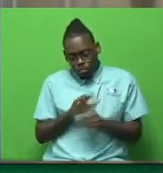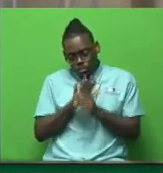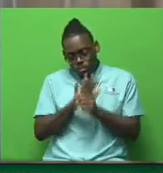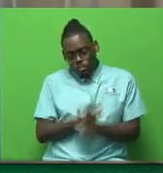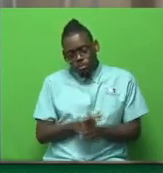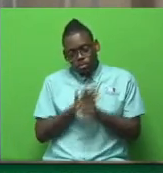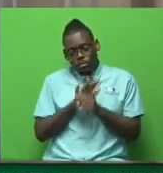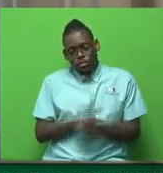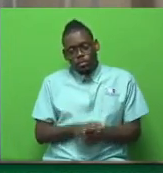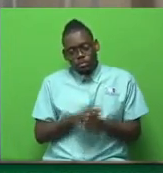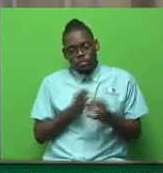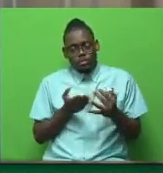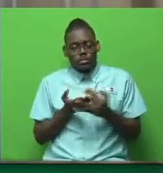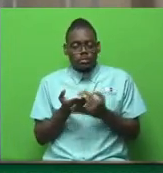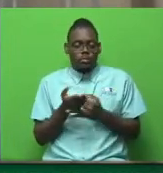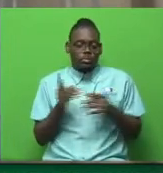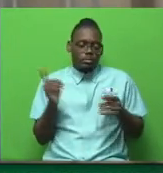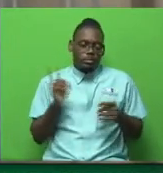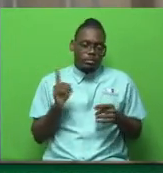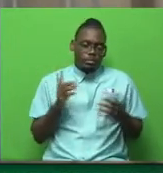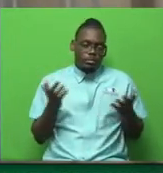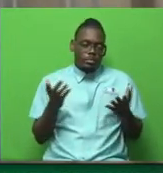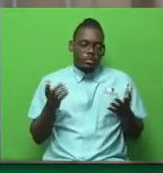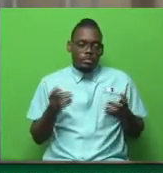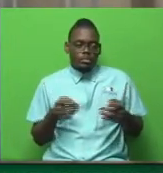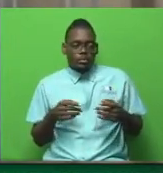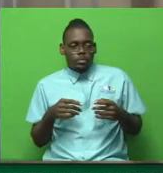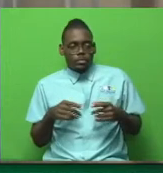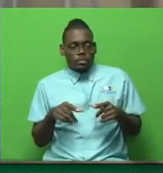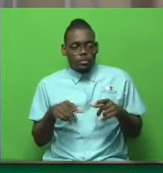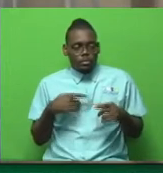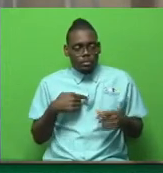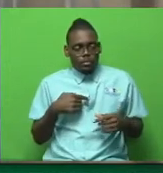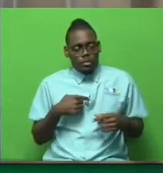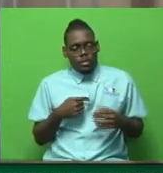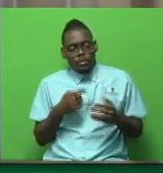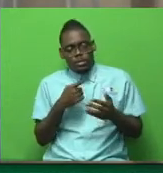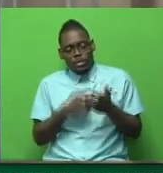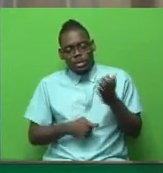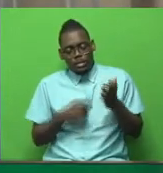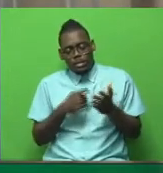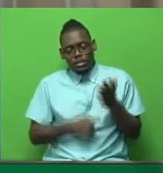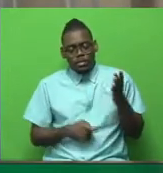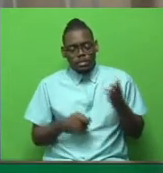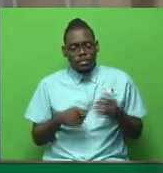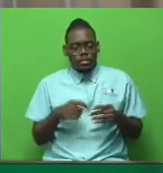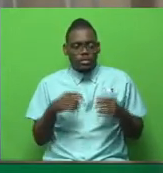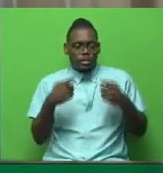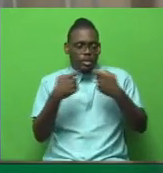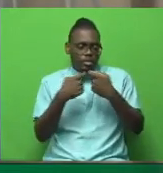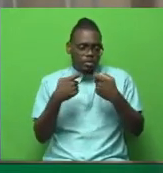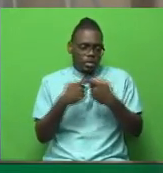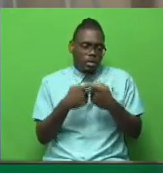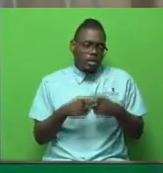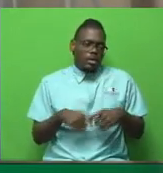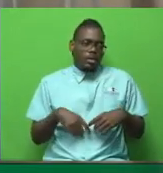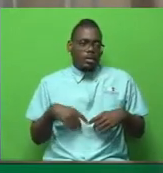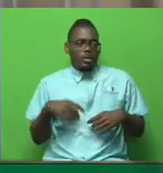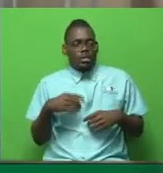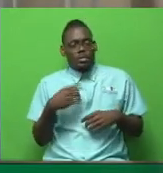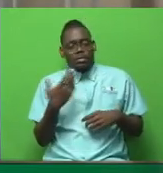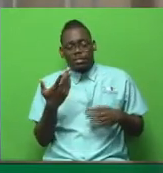through increased um and tea and decorates especially since the minister